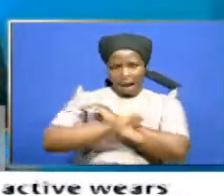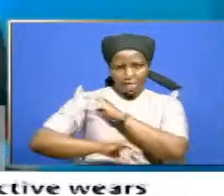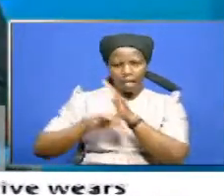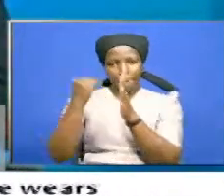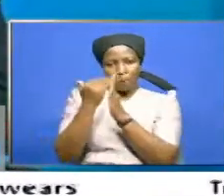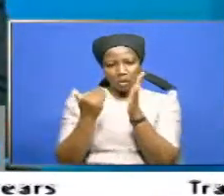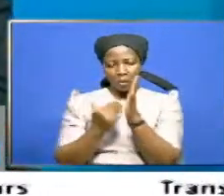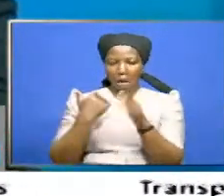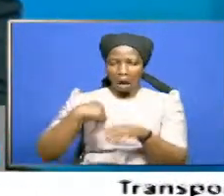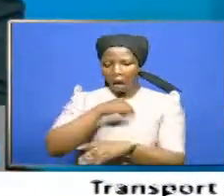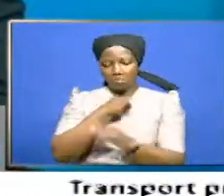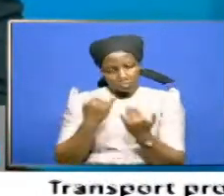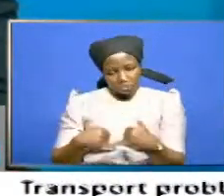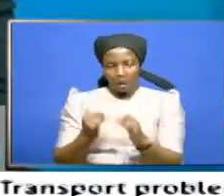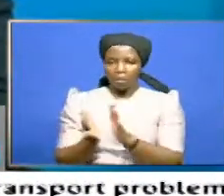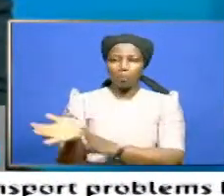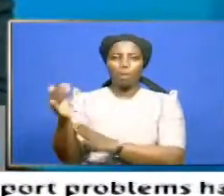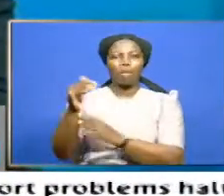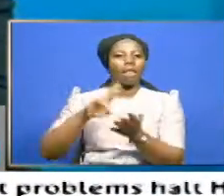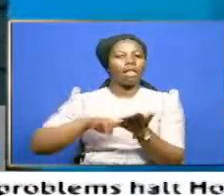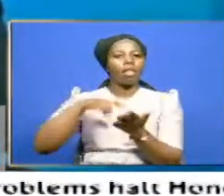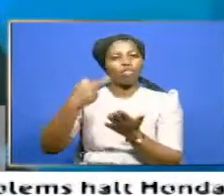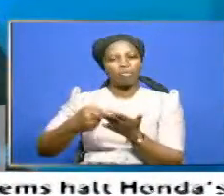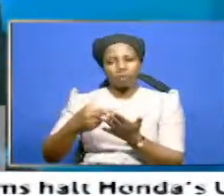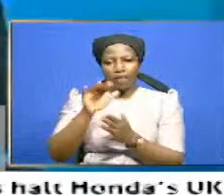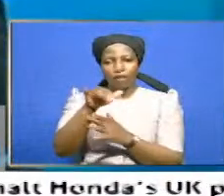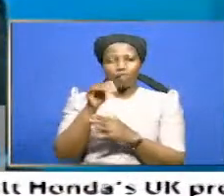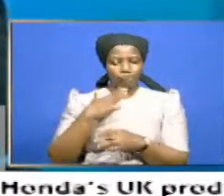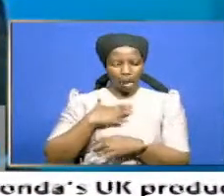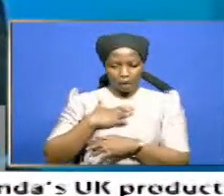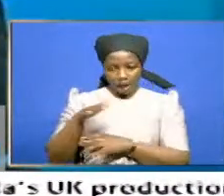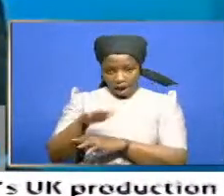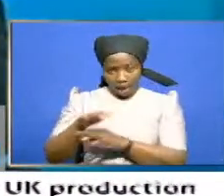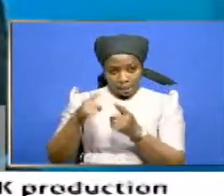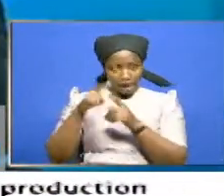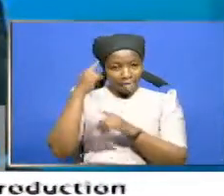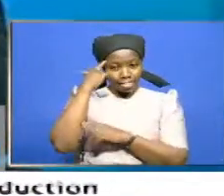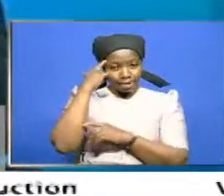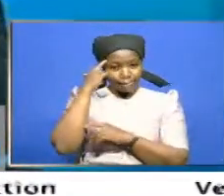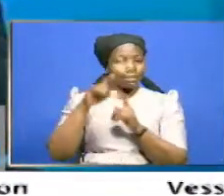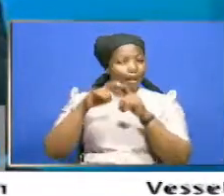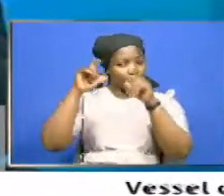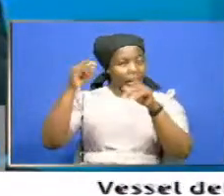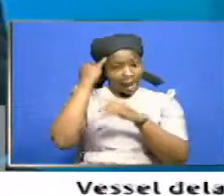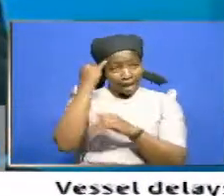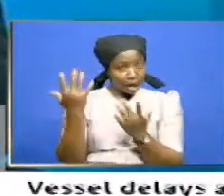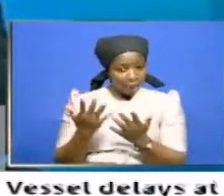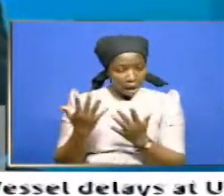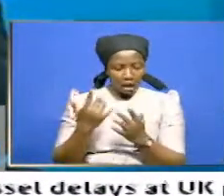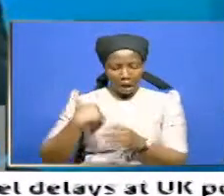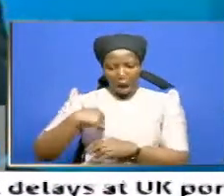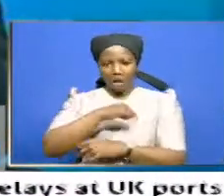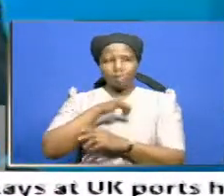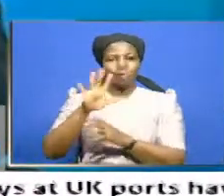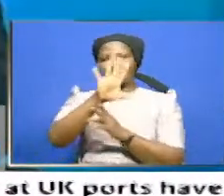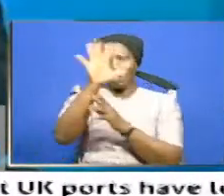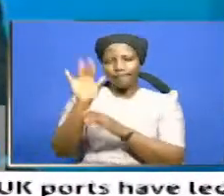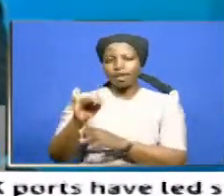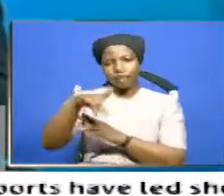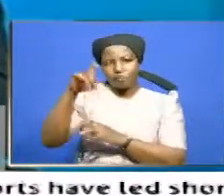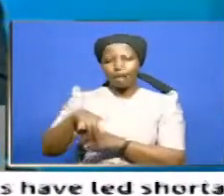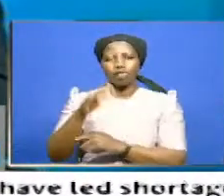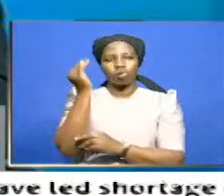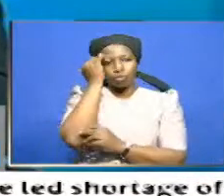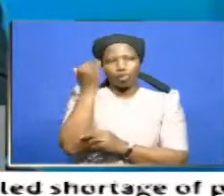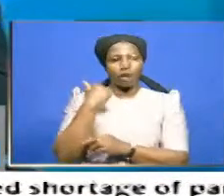that reality. We'll try to mobilize resources from wherever we are. But I think the big picture here is, as Africa, we need to also realize that we have